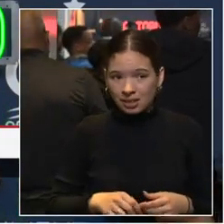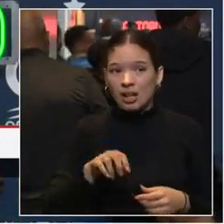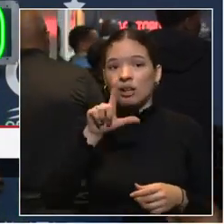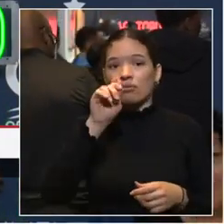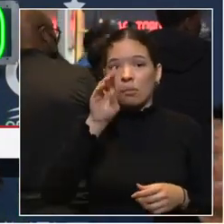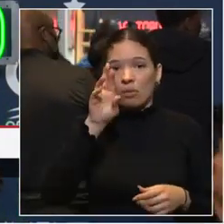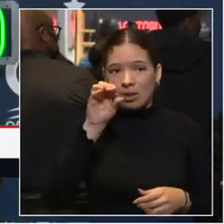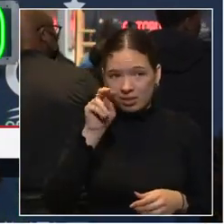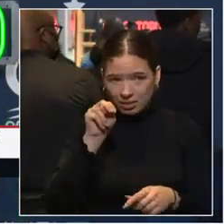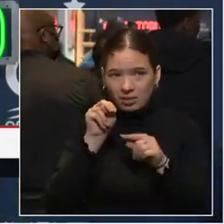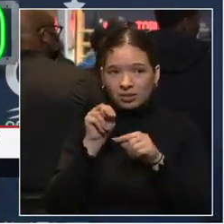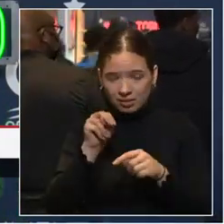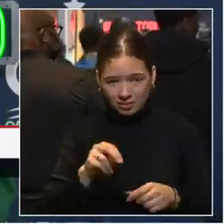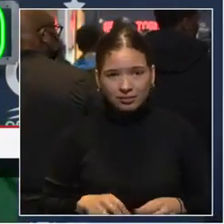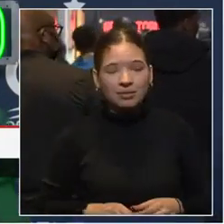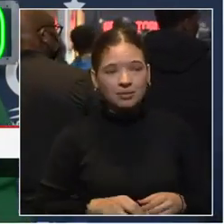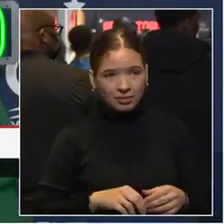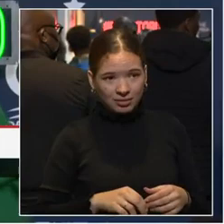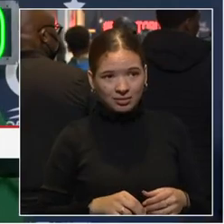her second term.